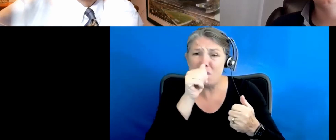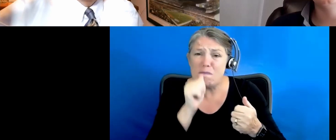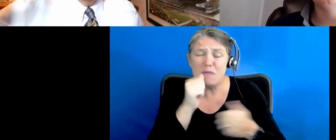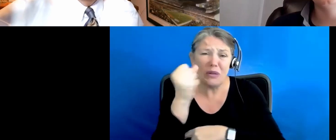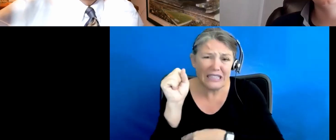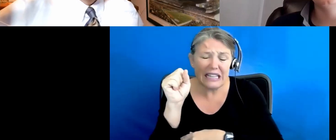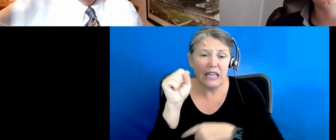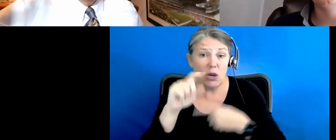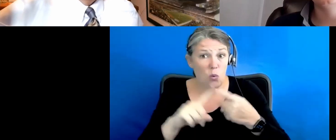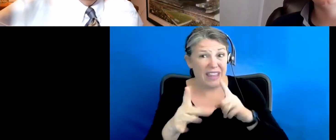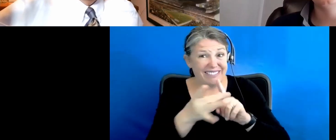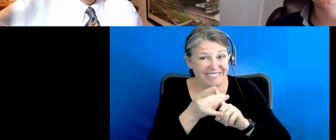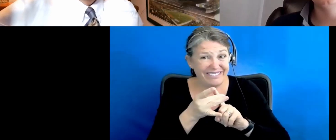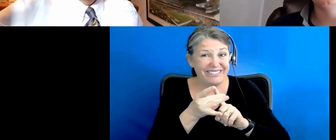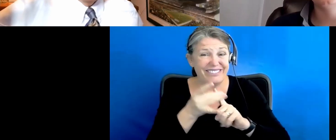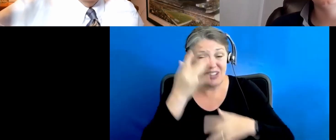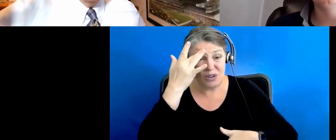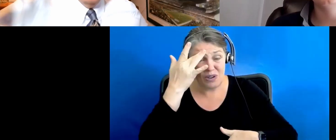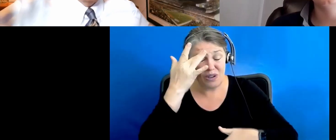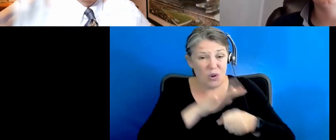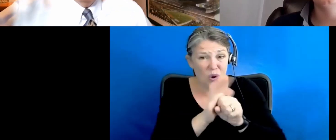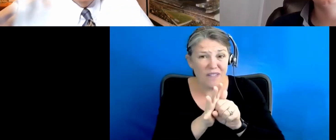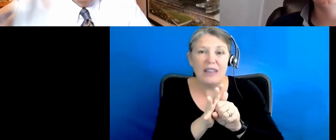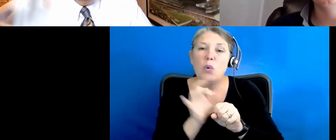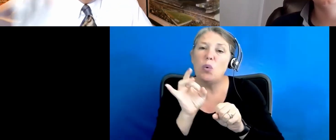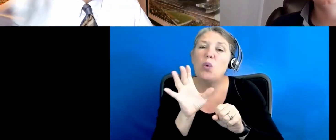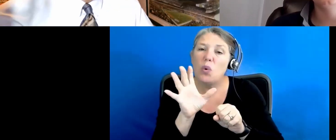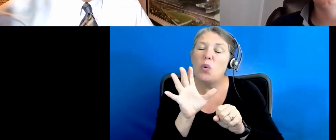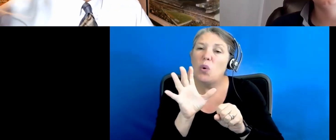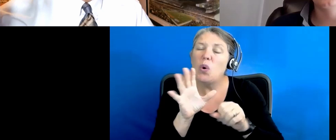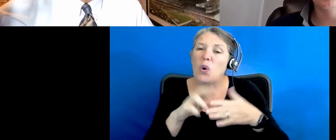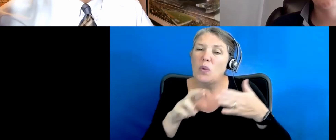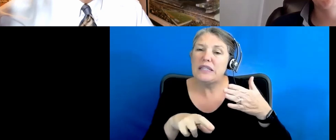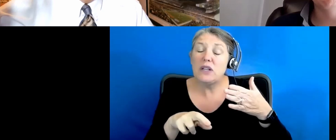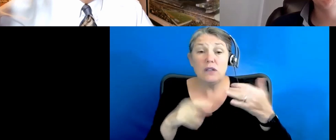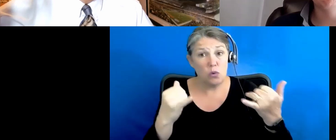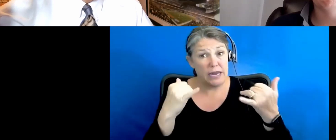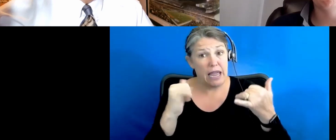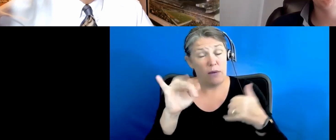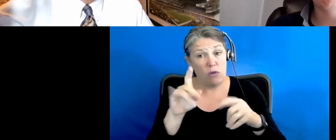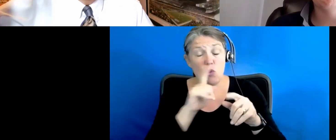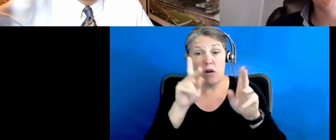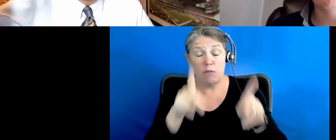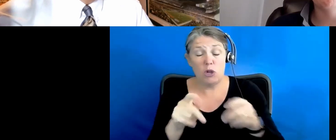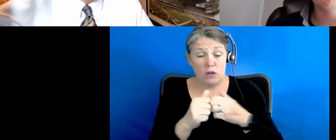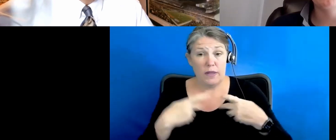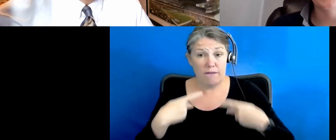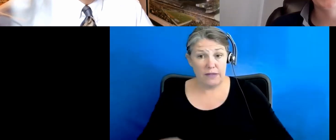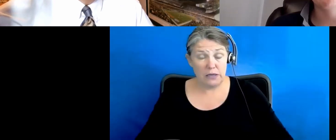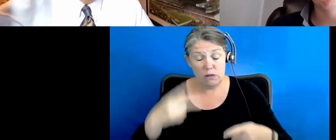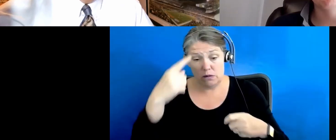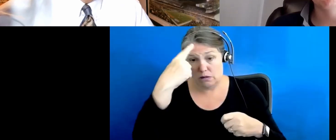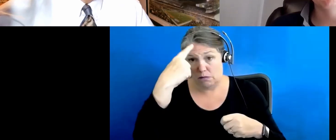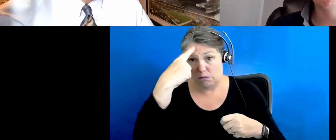contracted. And the sad reality is that today in America, if you're a person with a physical, intellectual, or developmental